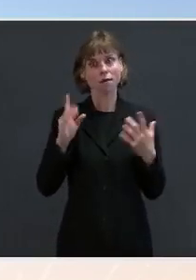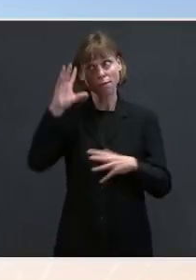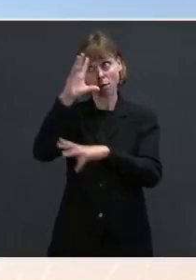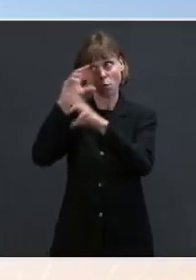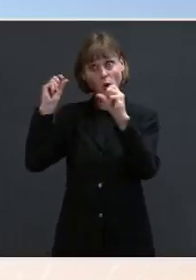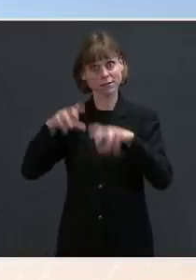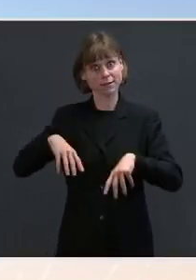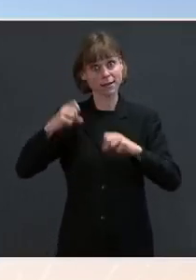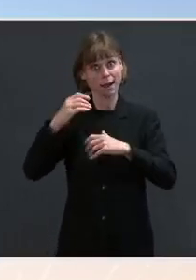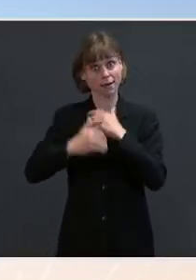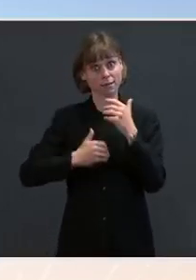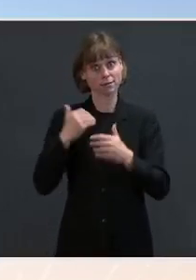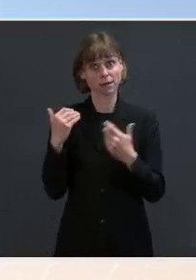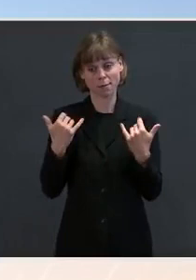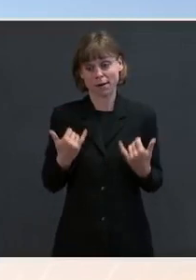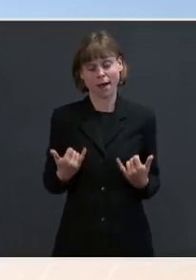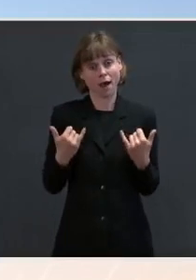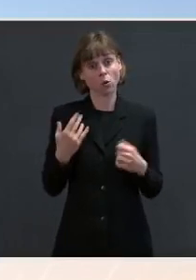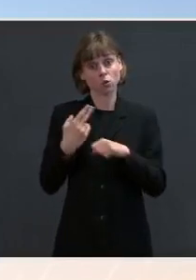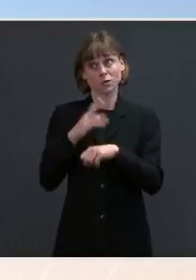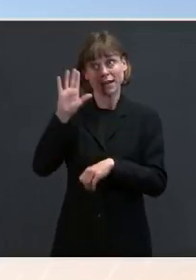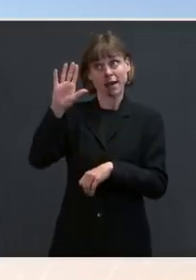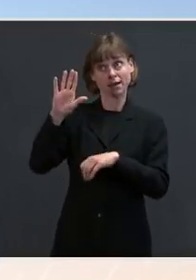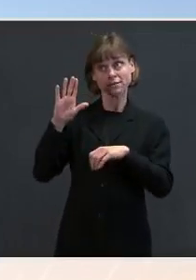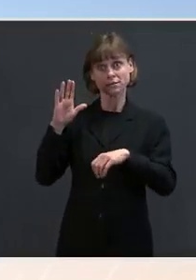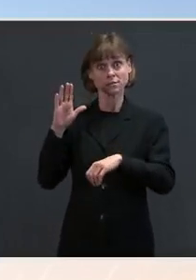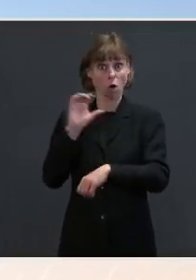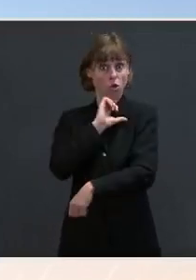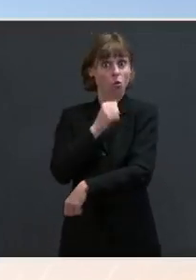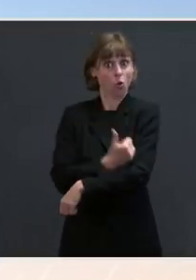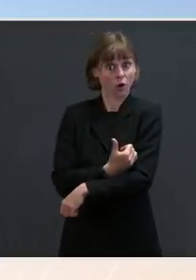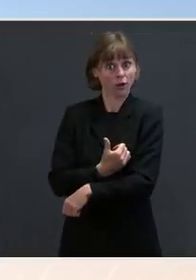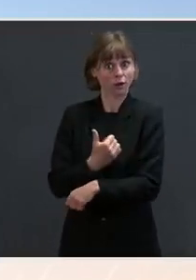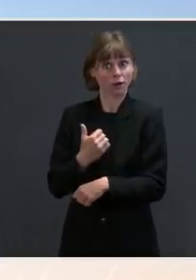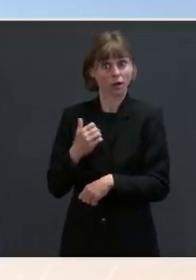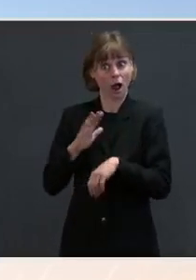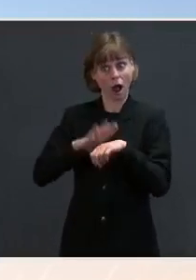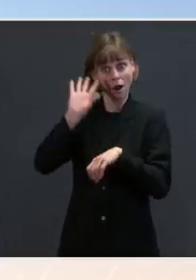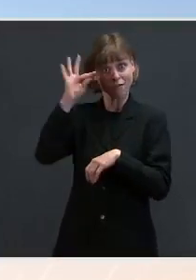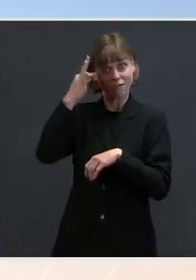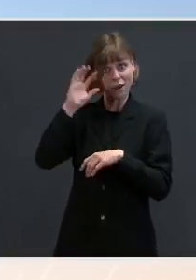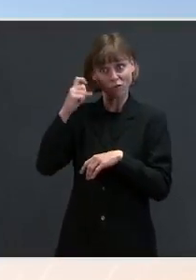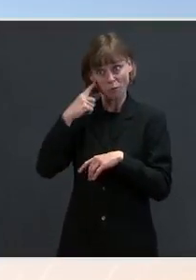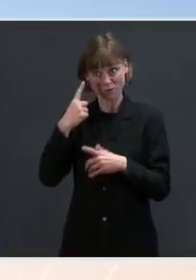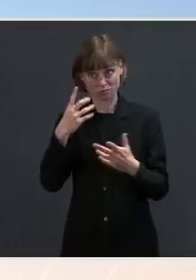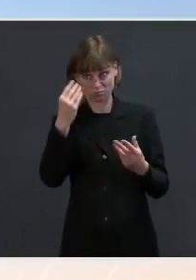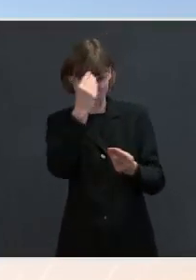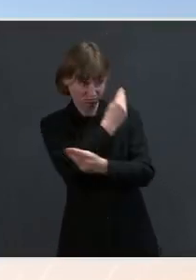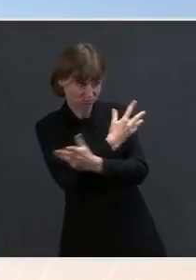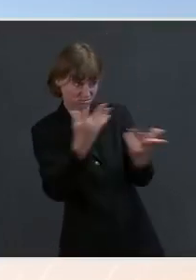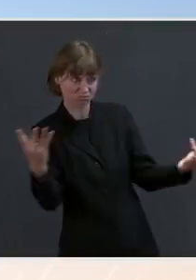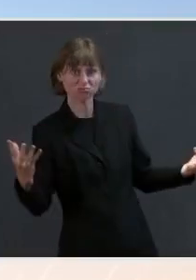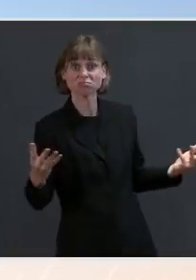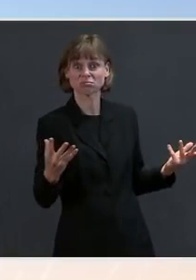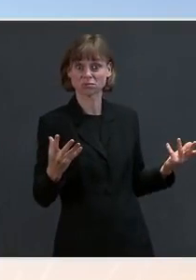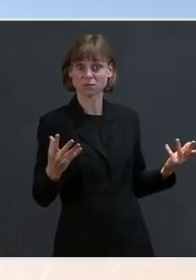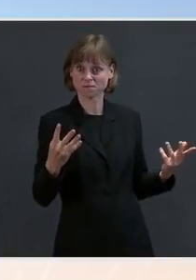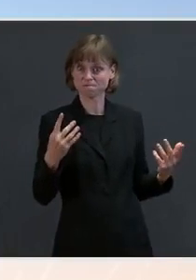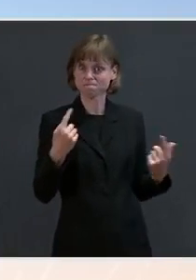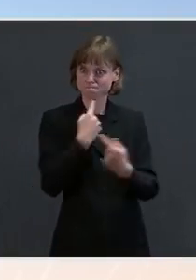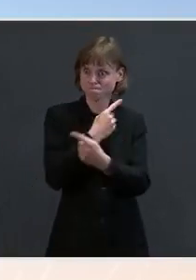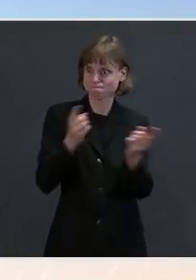take, using his ability, his authority, a federal government program, to ensure he's sending the message that teachers should be